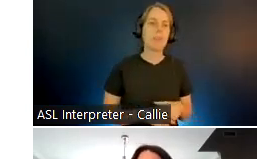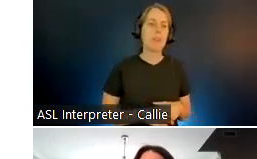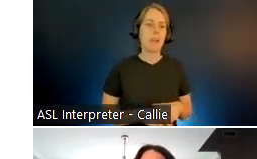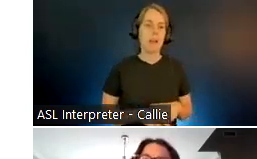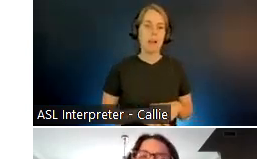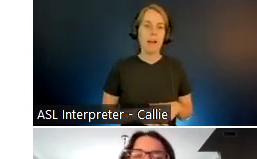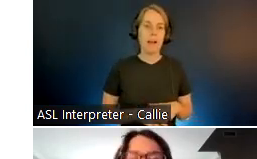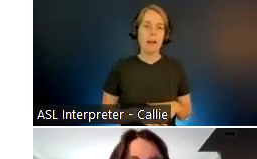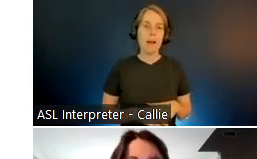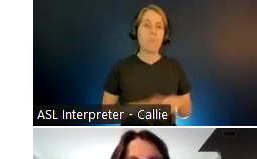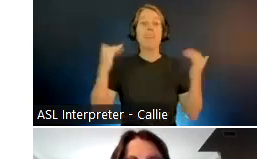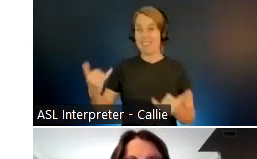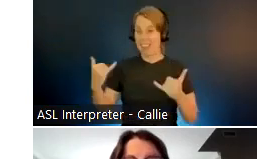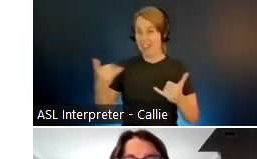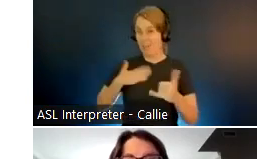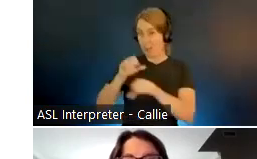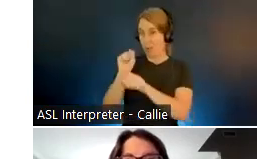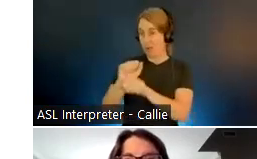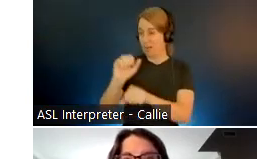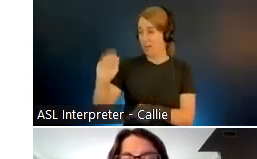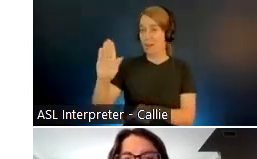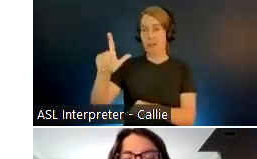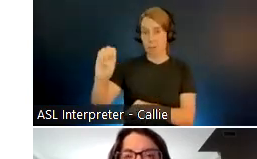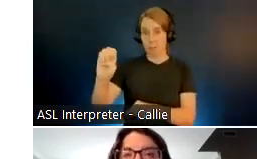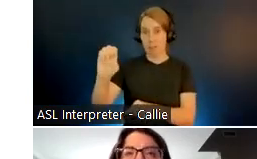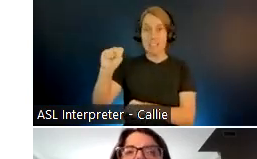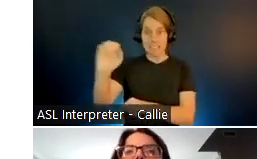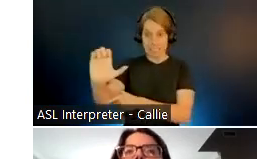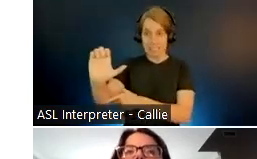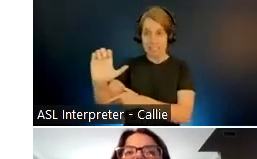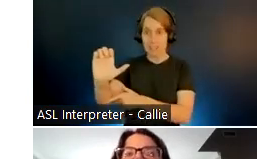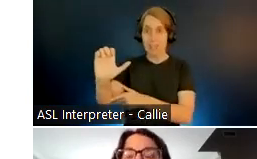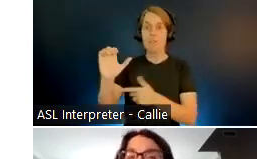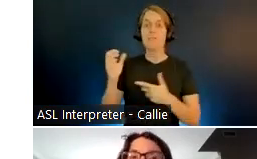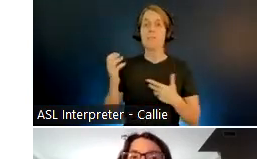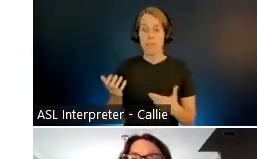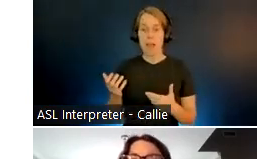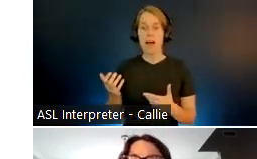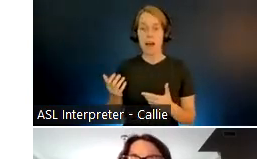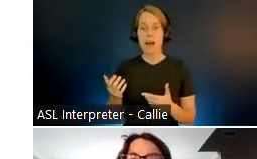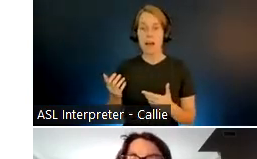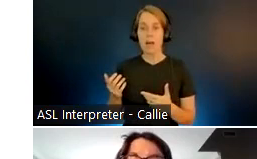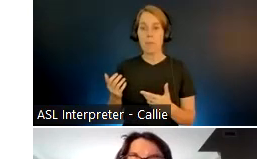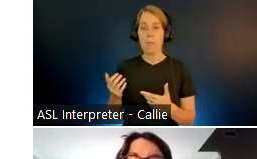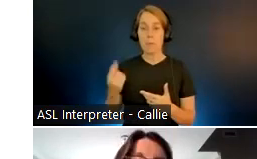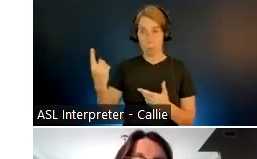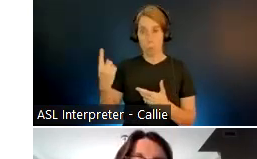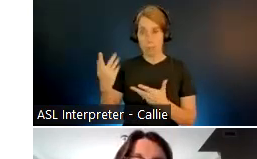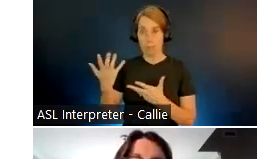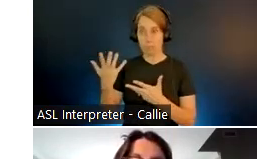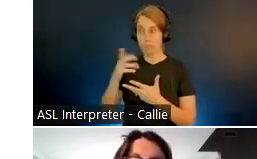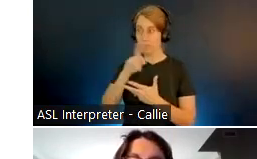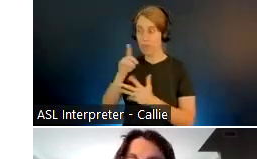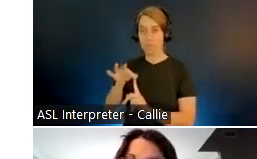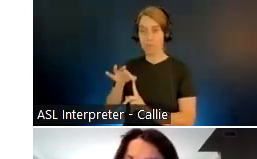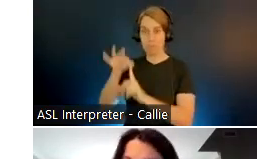work at Able, South Carolina, one thing that I have been doing is we ran a pilot